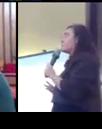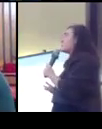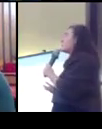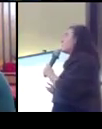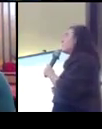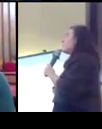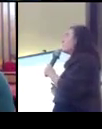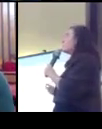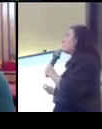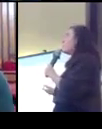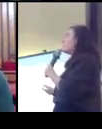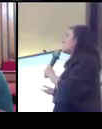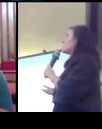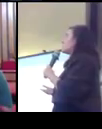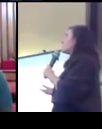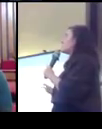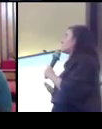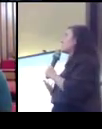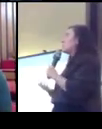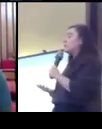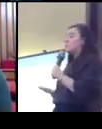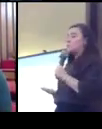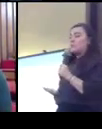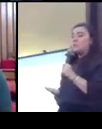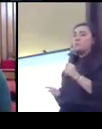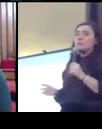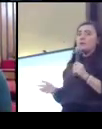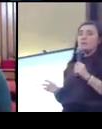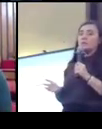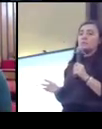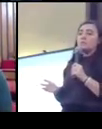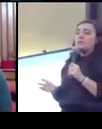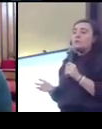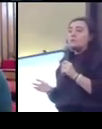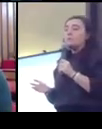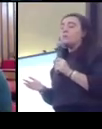with resources. And then improving access to services across all ages and needs.